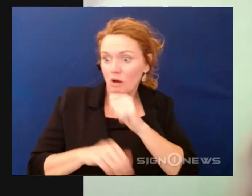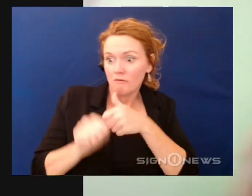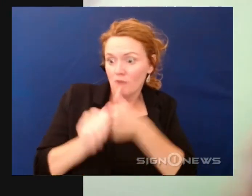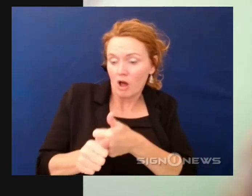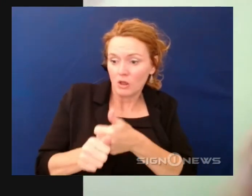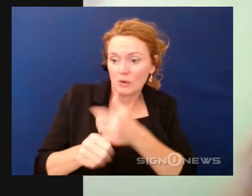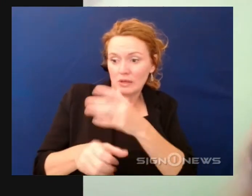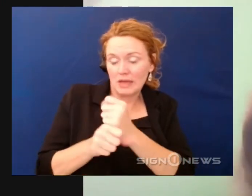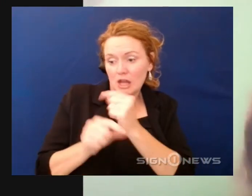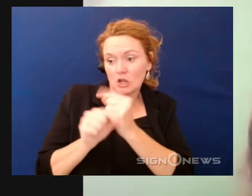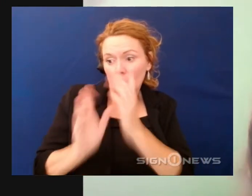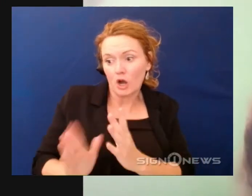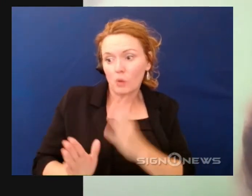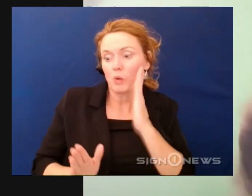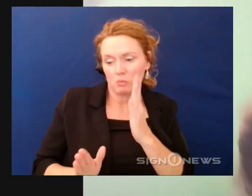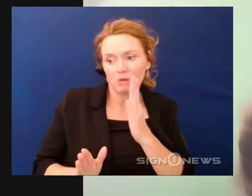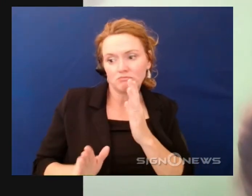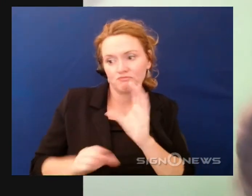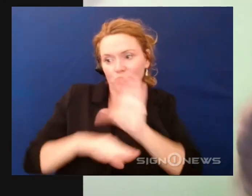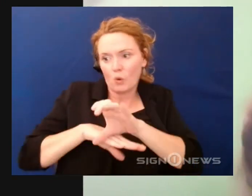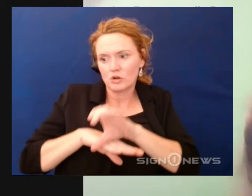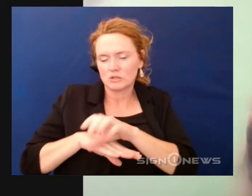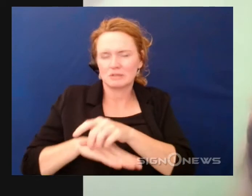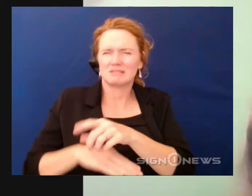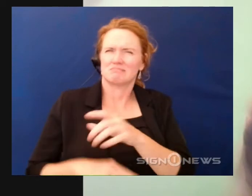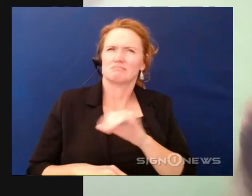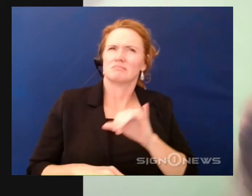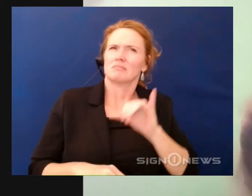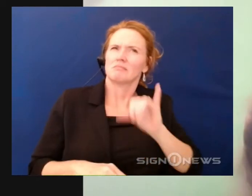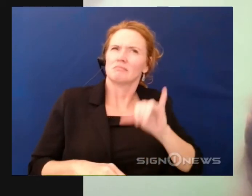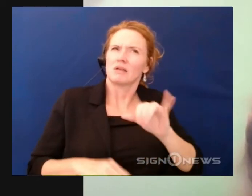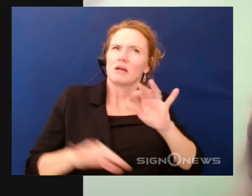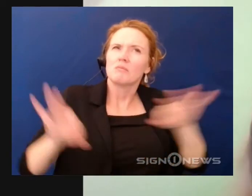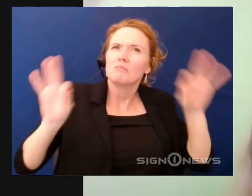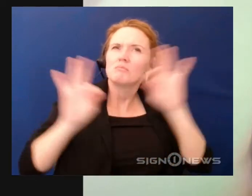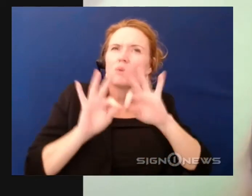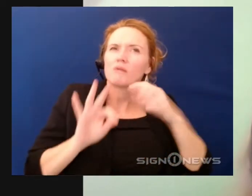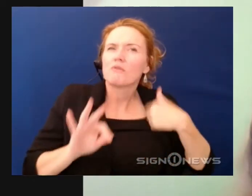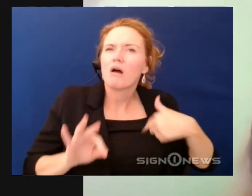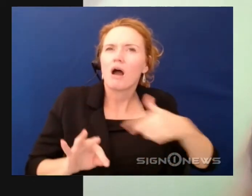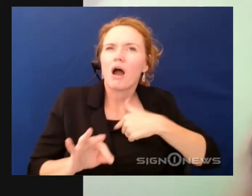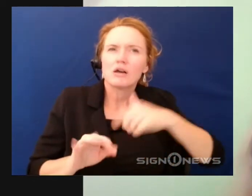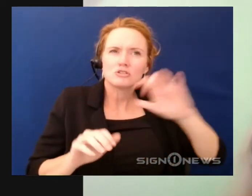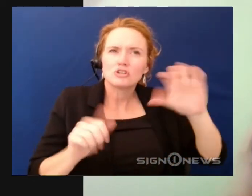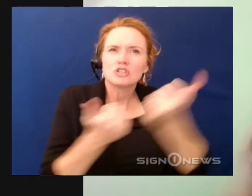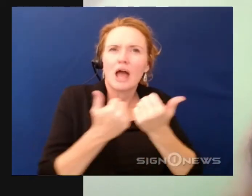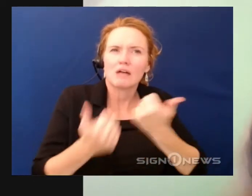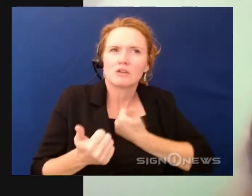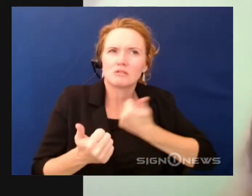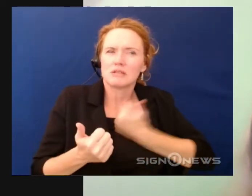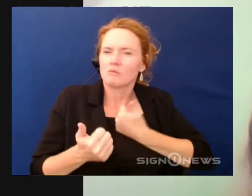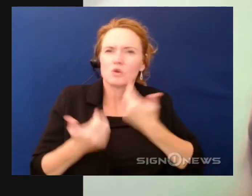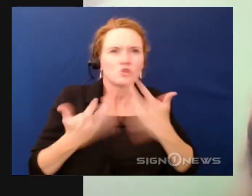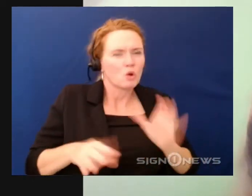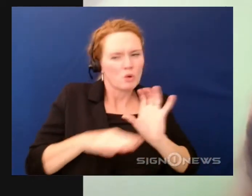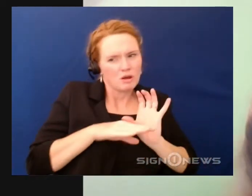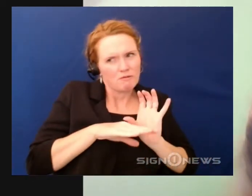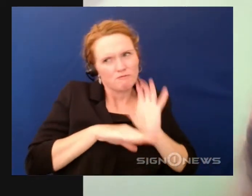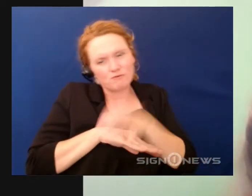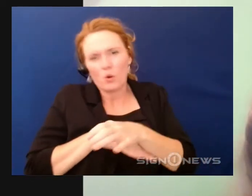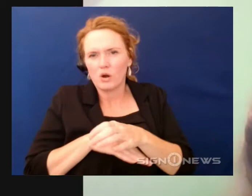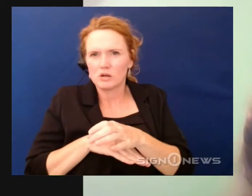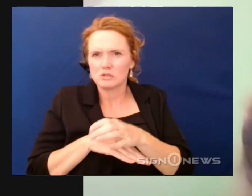get you a guardian. And so I think we all have to really challenge ourselves to make sure that people do not feel that kind of duress.